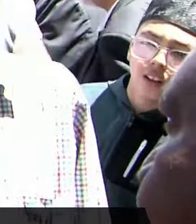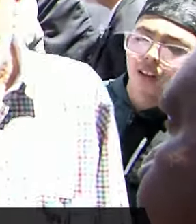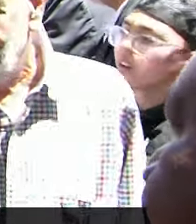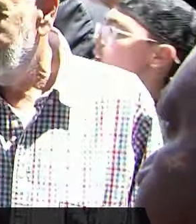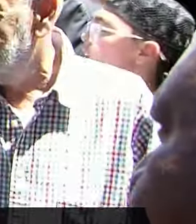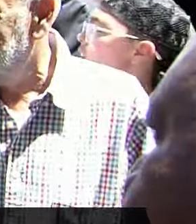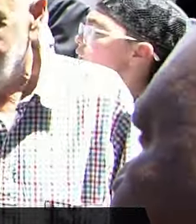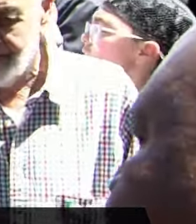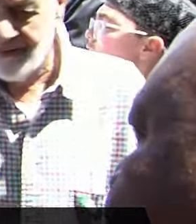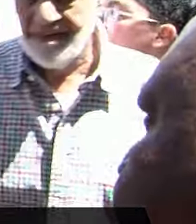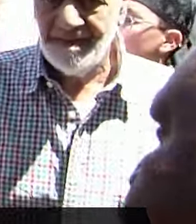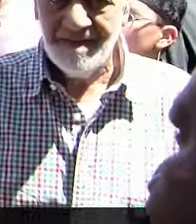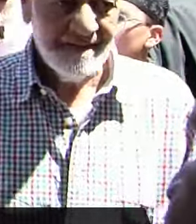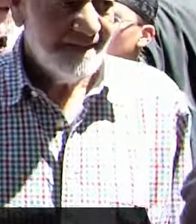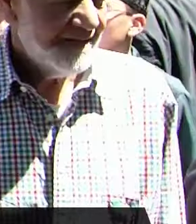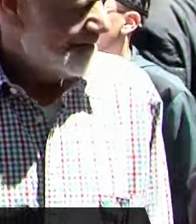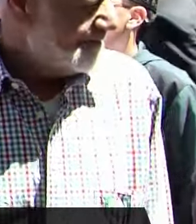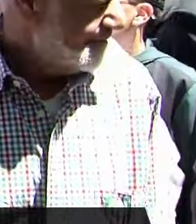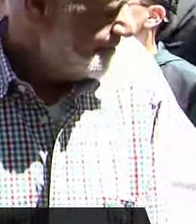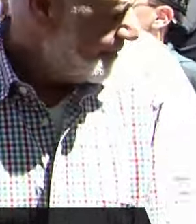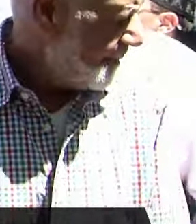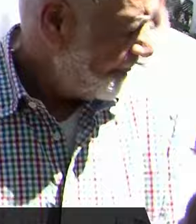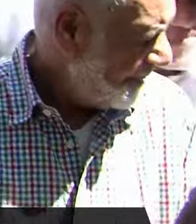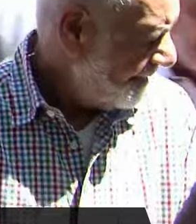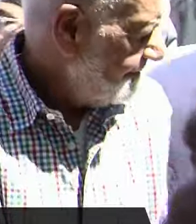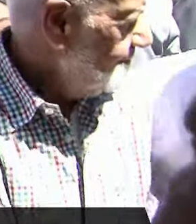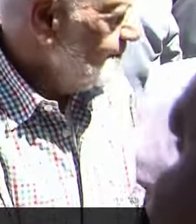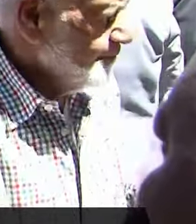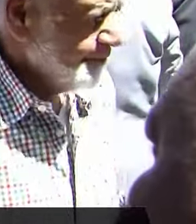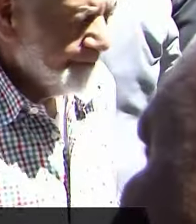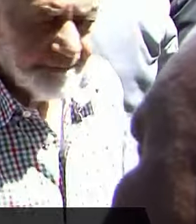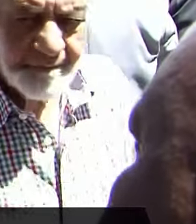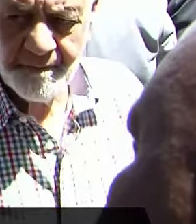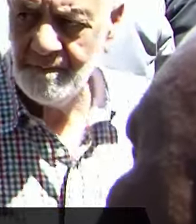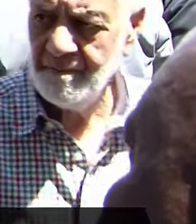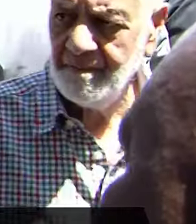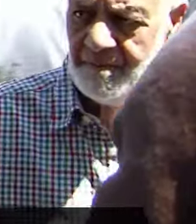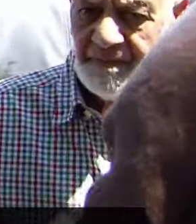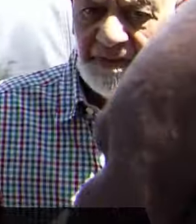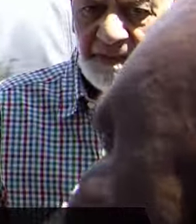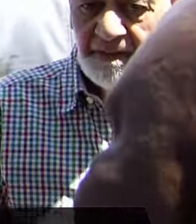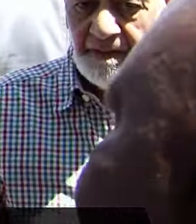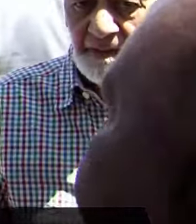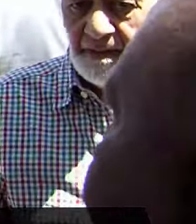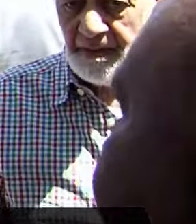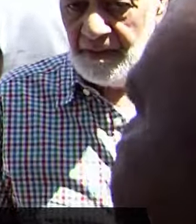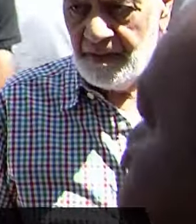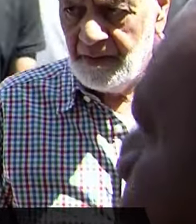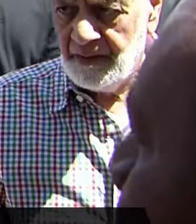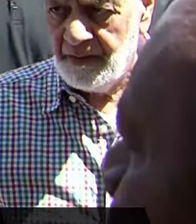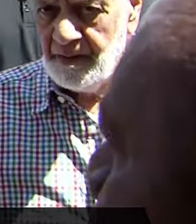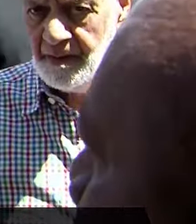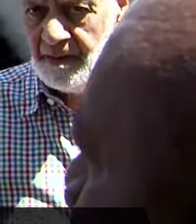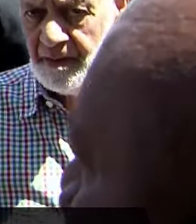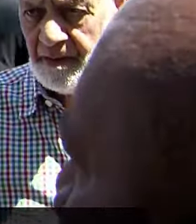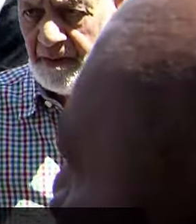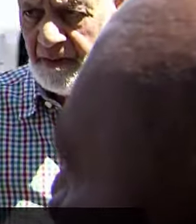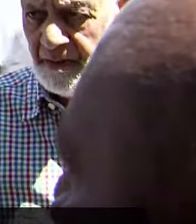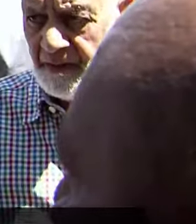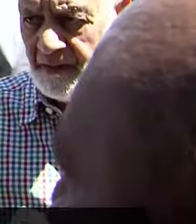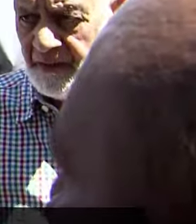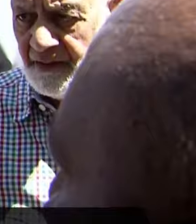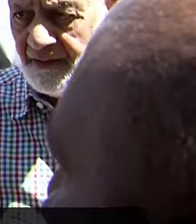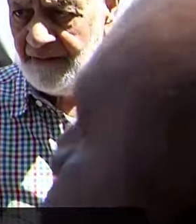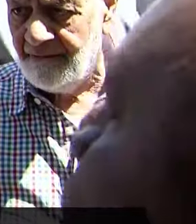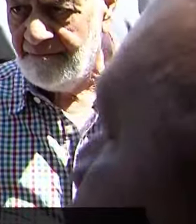The spirit of Comrade Aziz Pahad should rest in eternal peace here. He's made